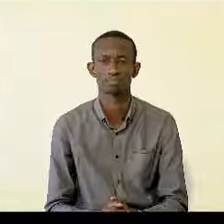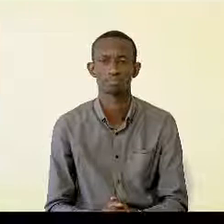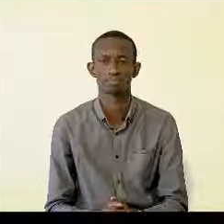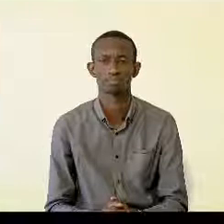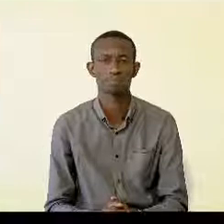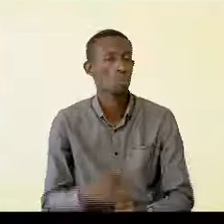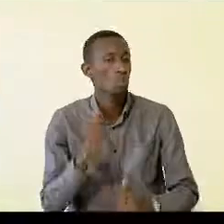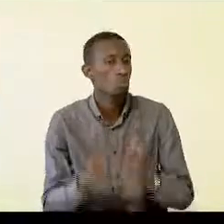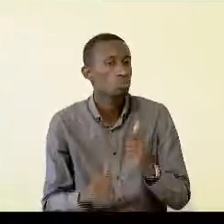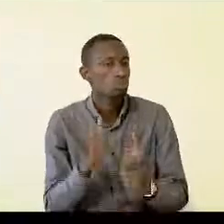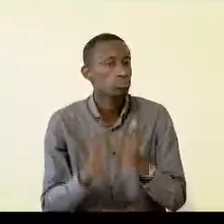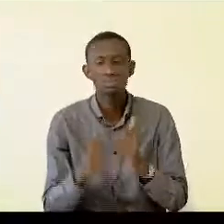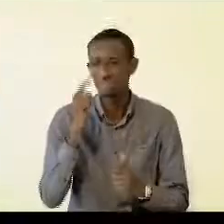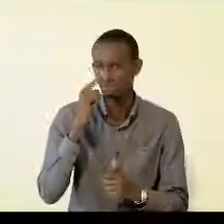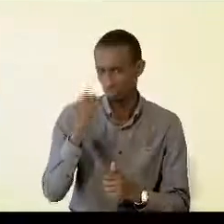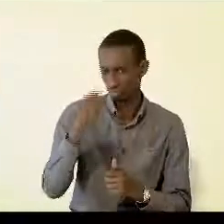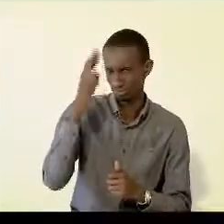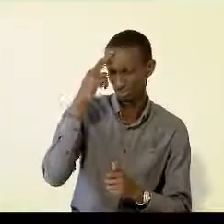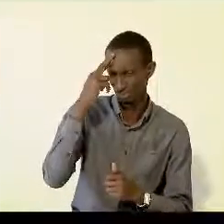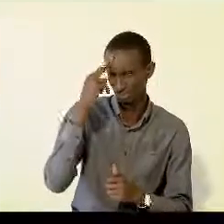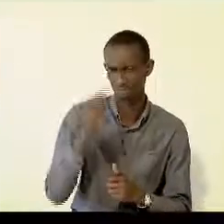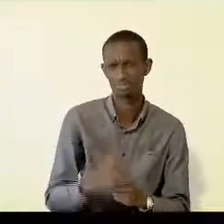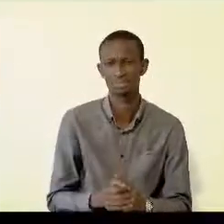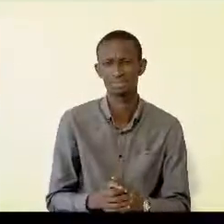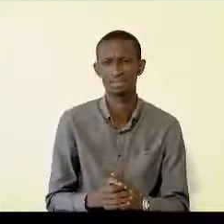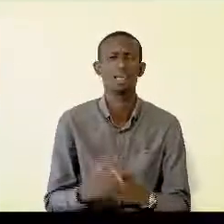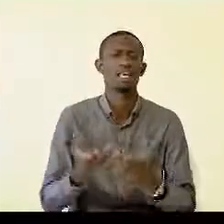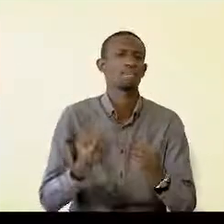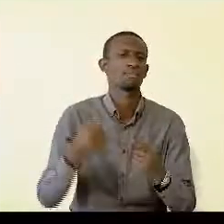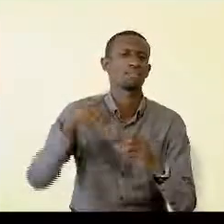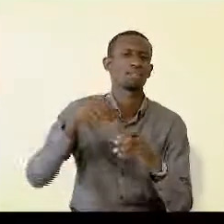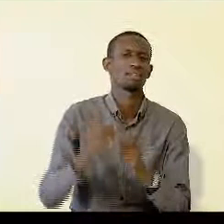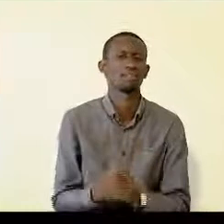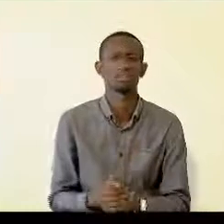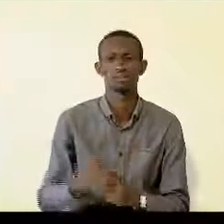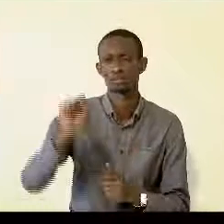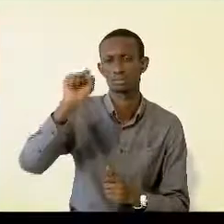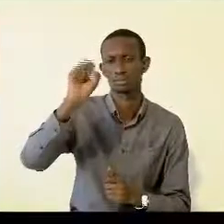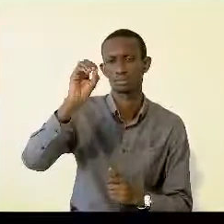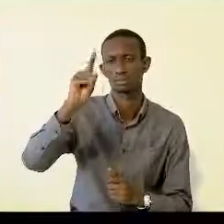Which substance do you remember that contains sodium?